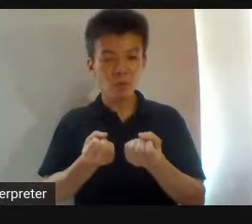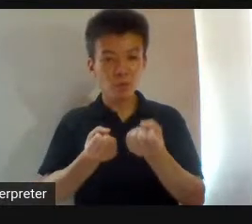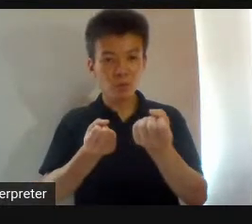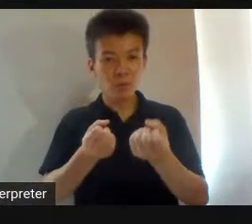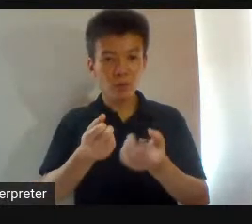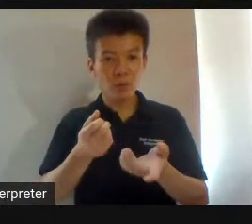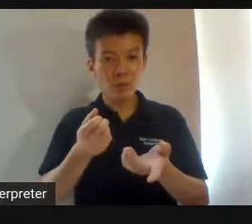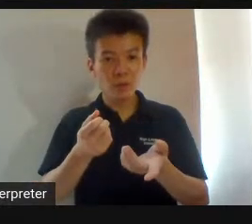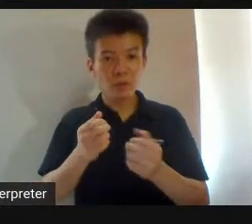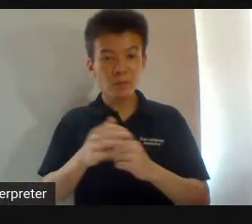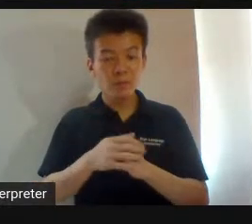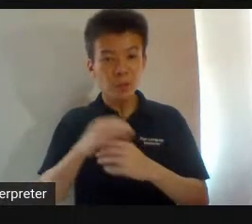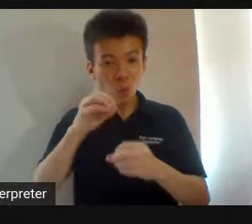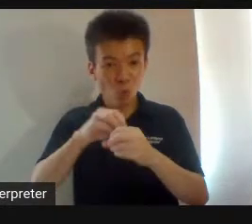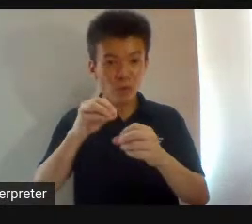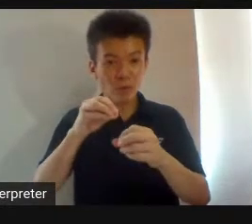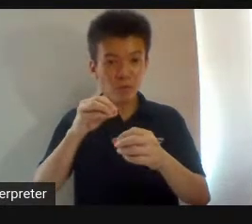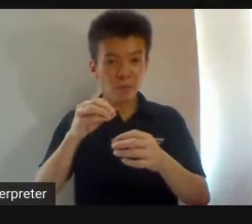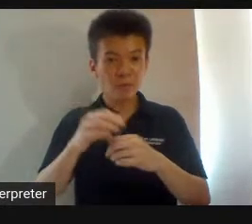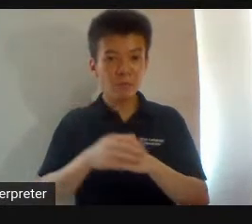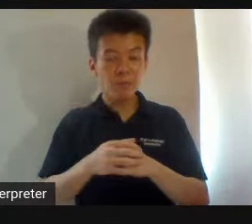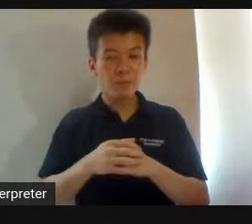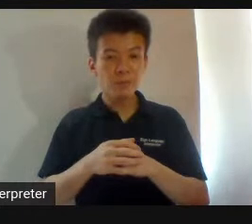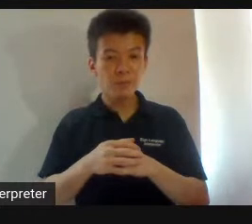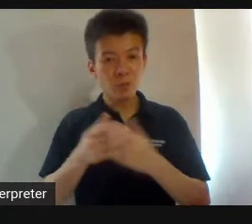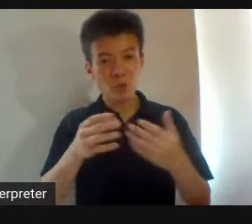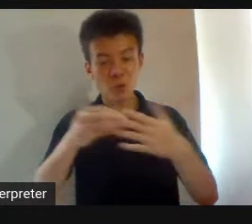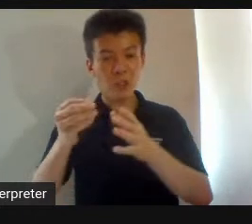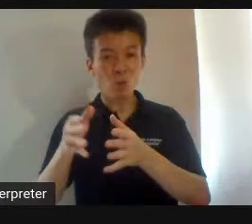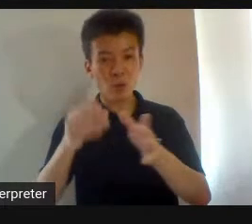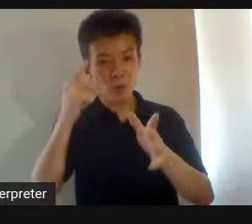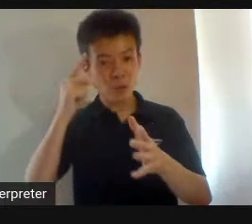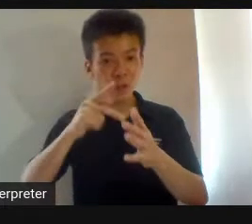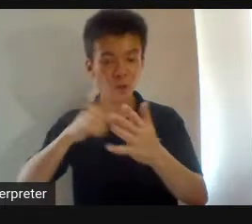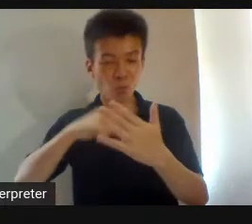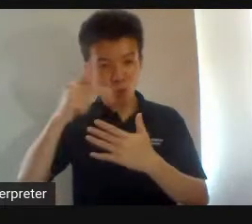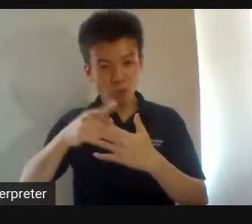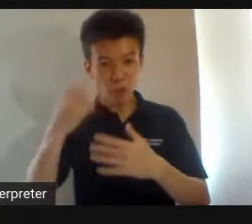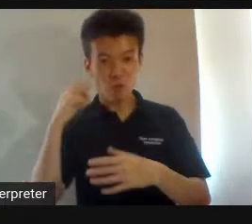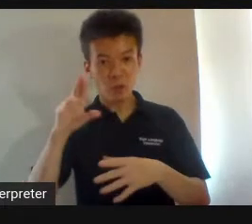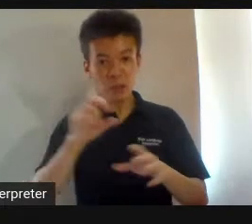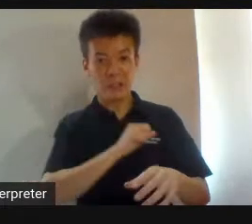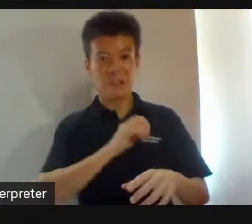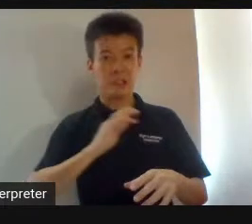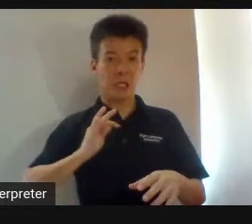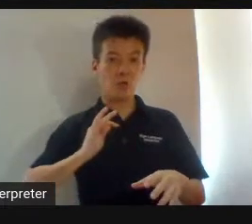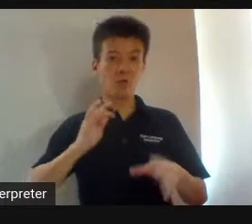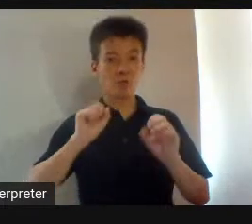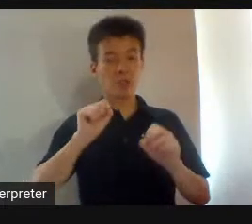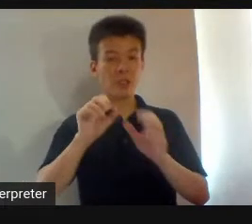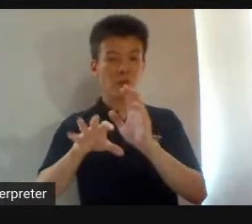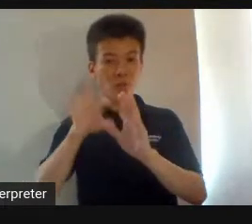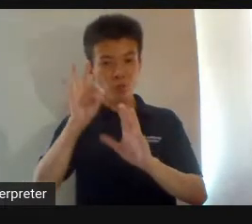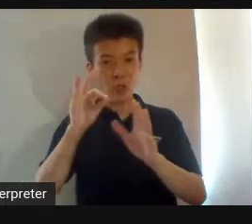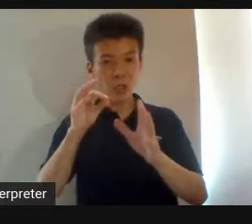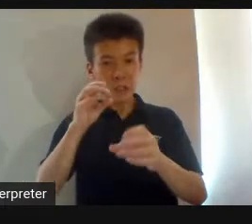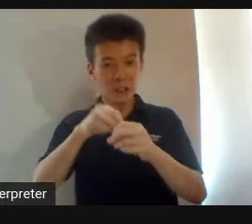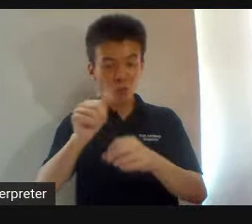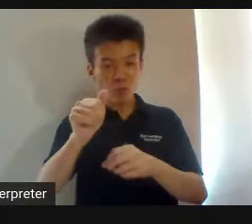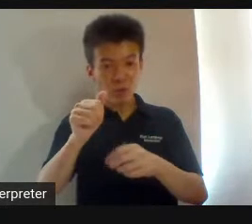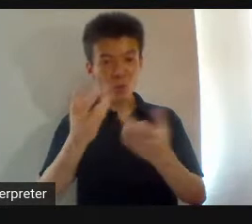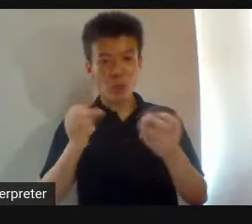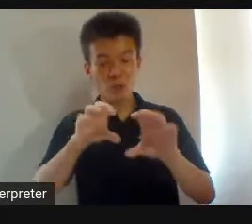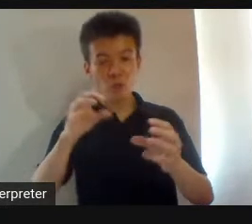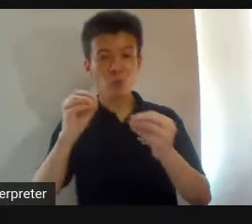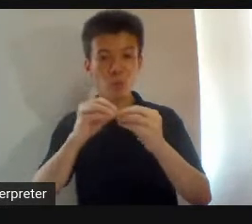which then leads to a way that everyone, the program officers, the staff, actually find it within themselves to want to do more